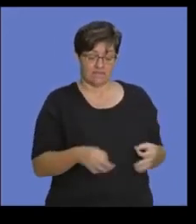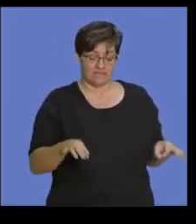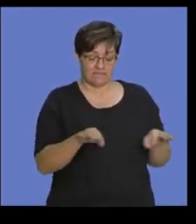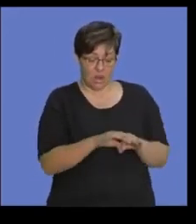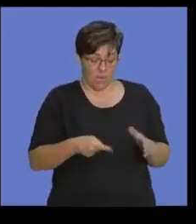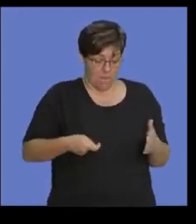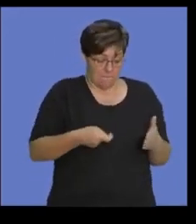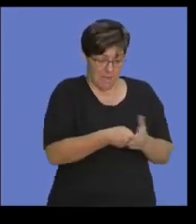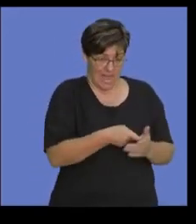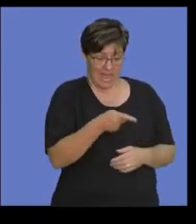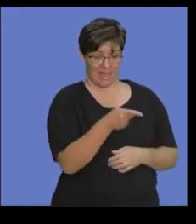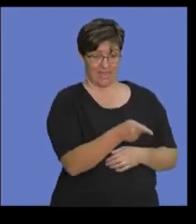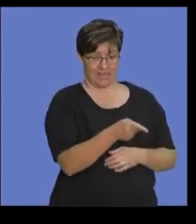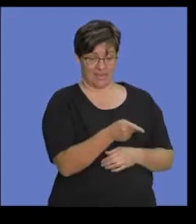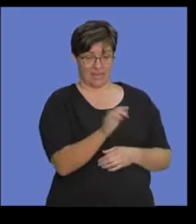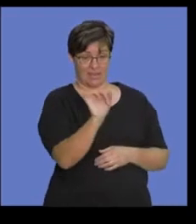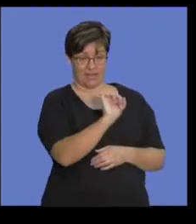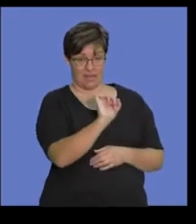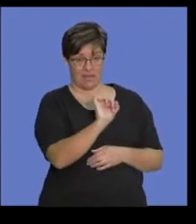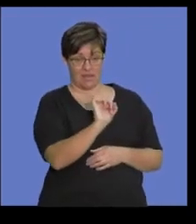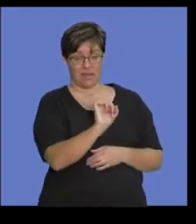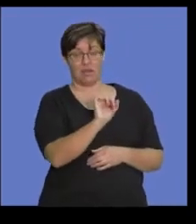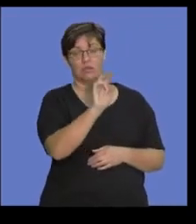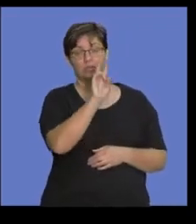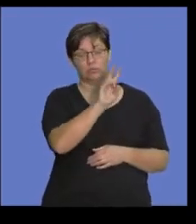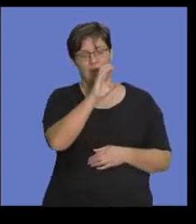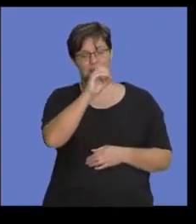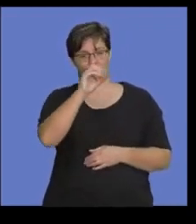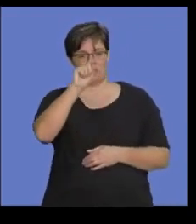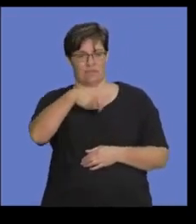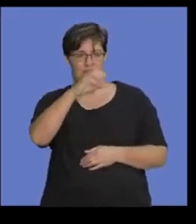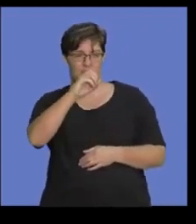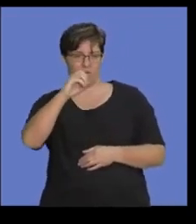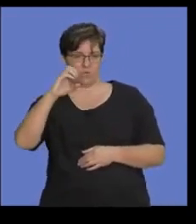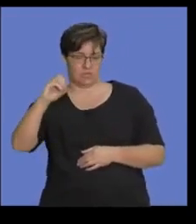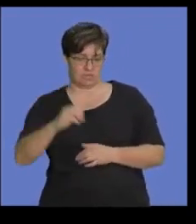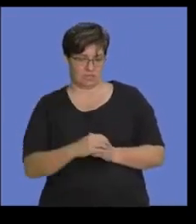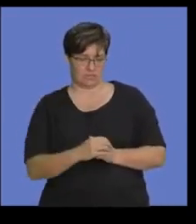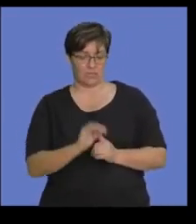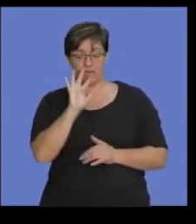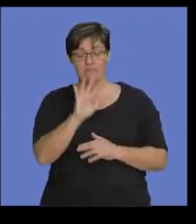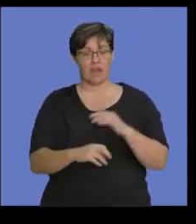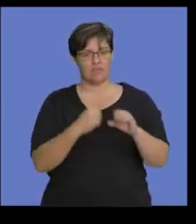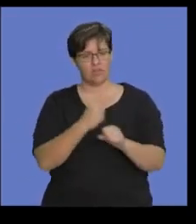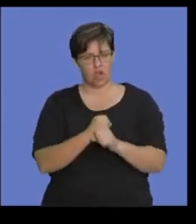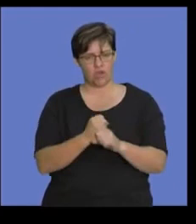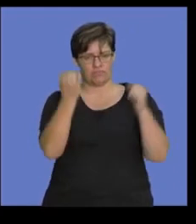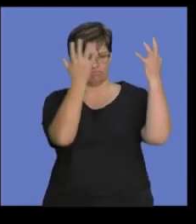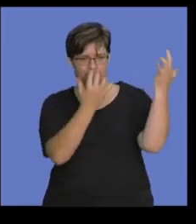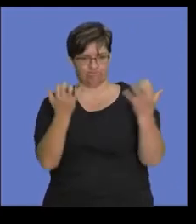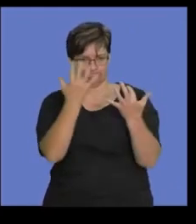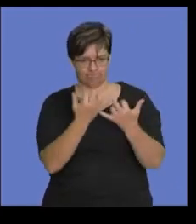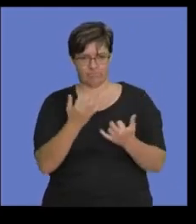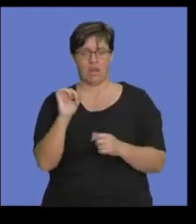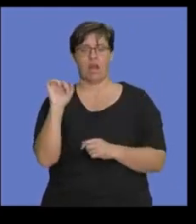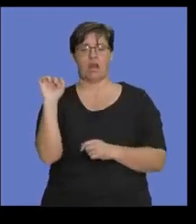present value when you bought that the vehicle was 200,000. After 5 years, you need to